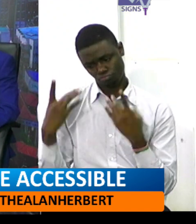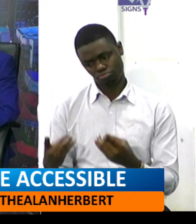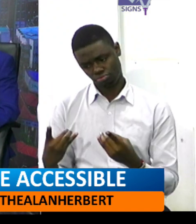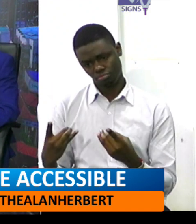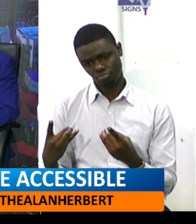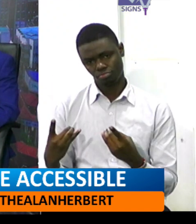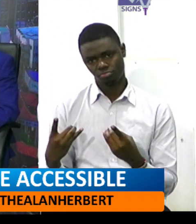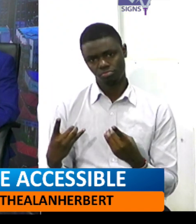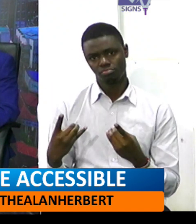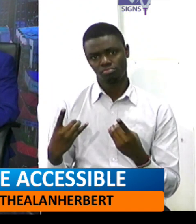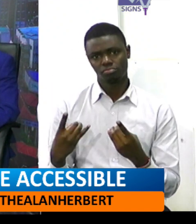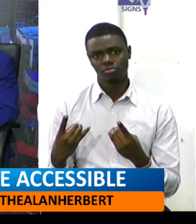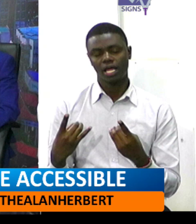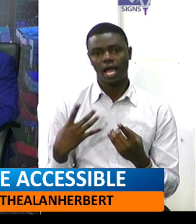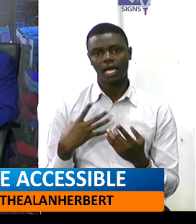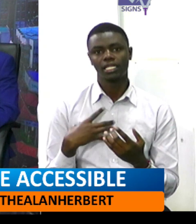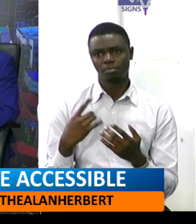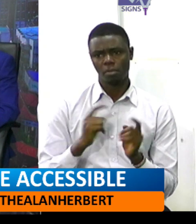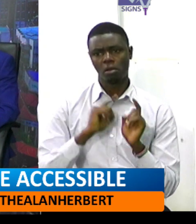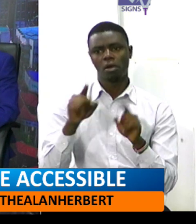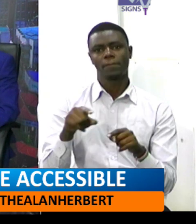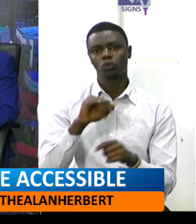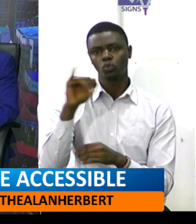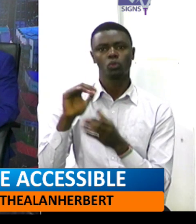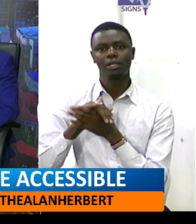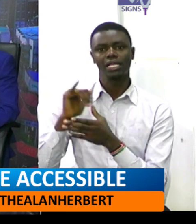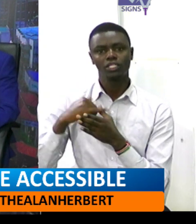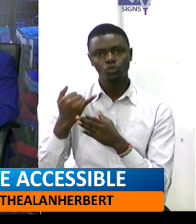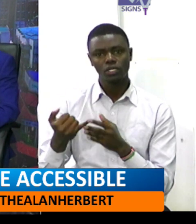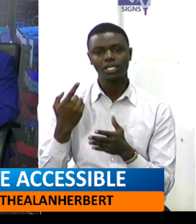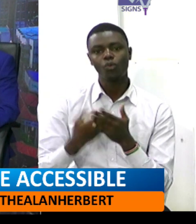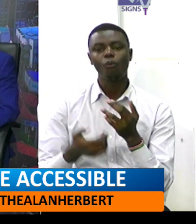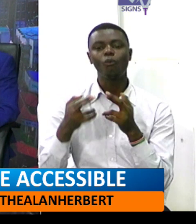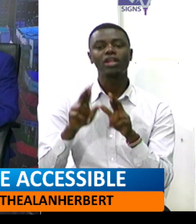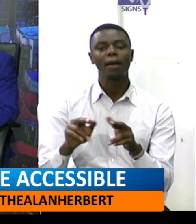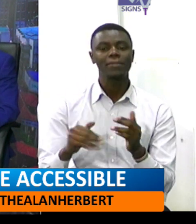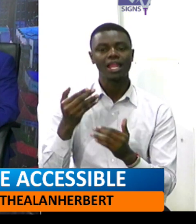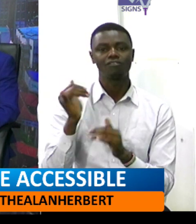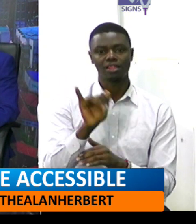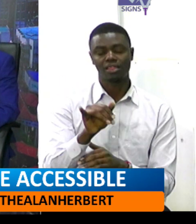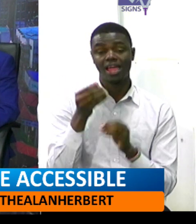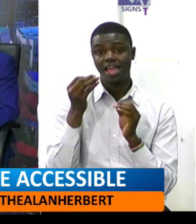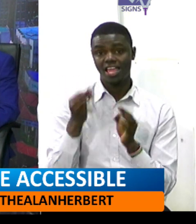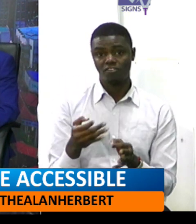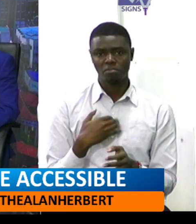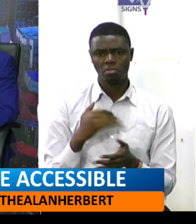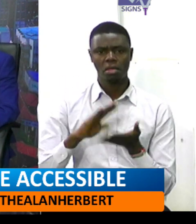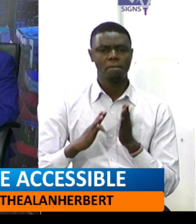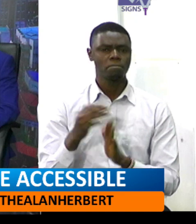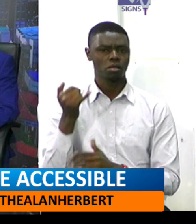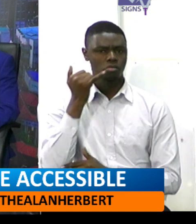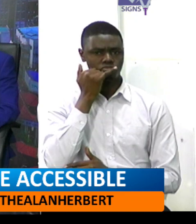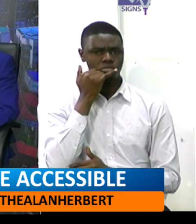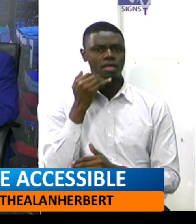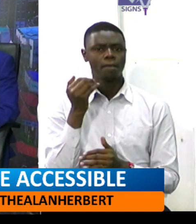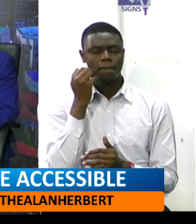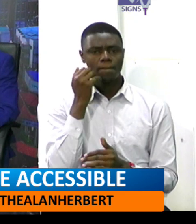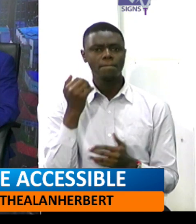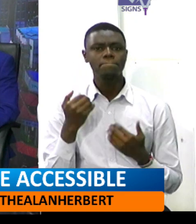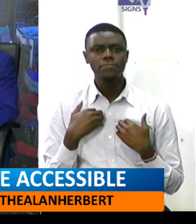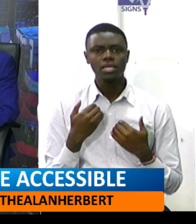point of coming to Jubilee Insurance, and what happens after that. And in case I get sick, how do I